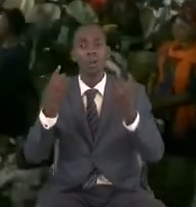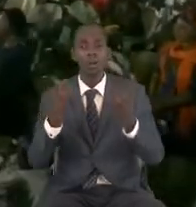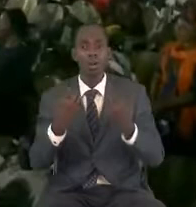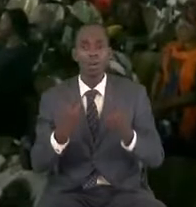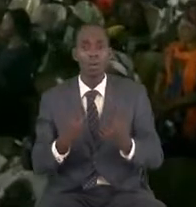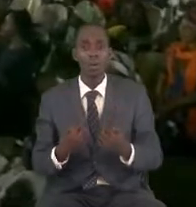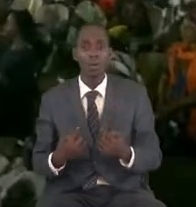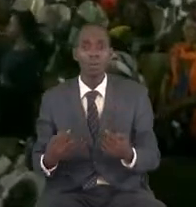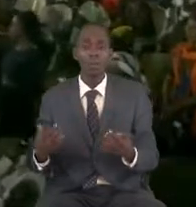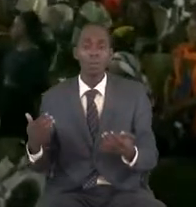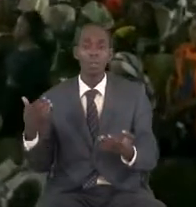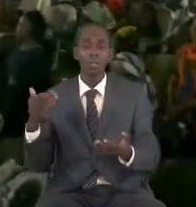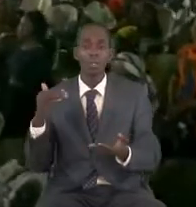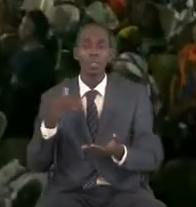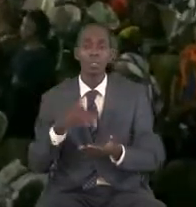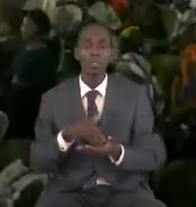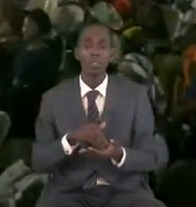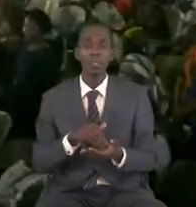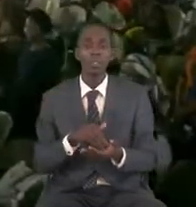come